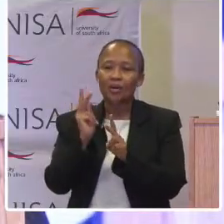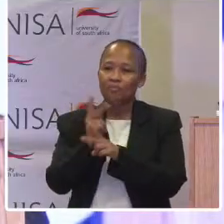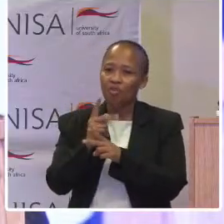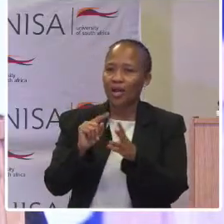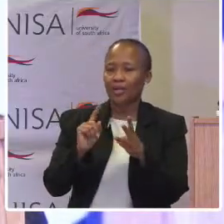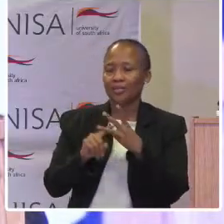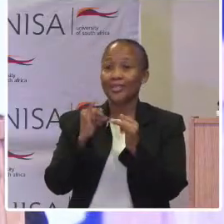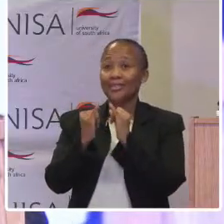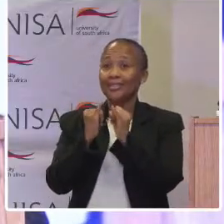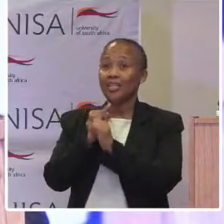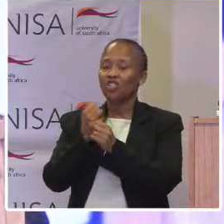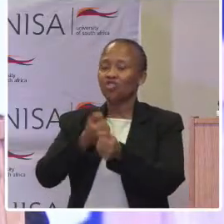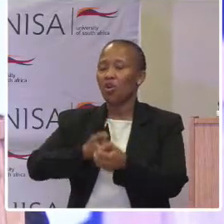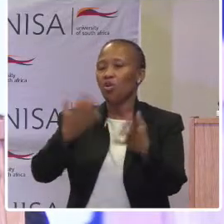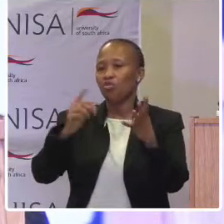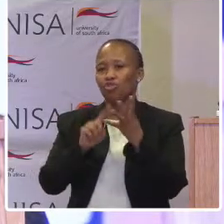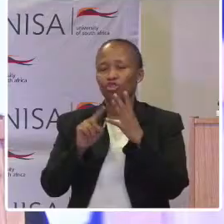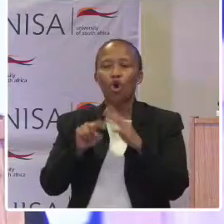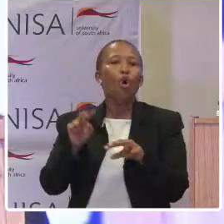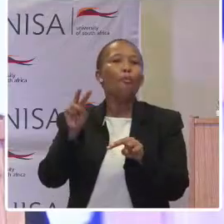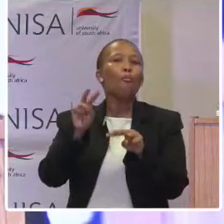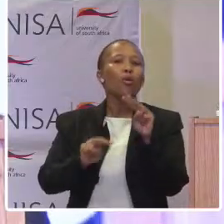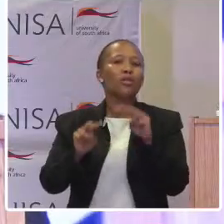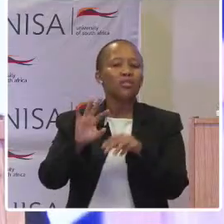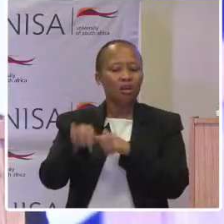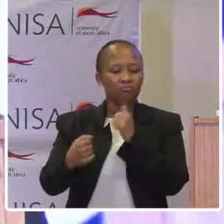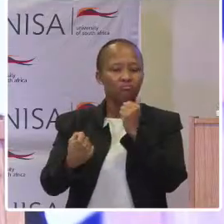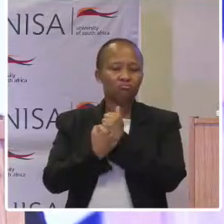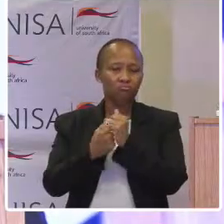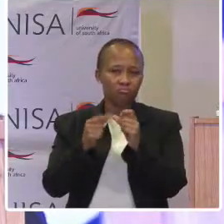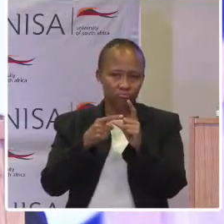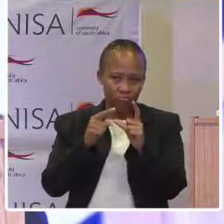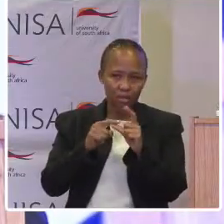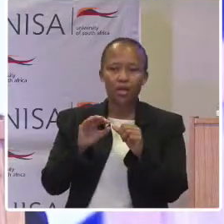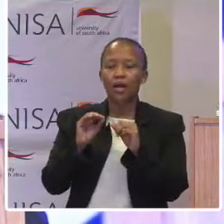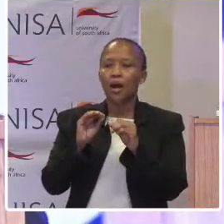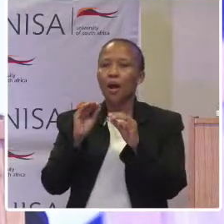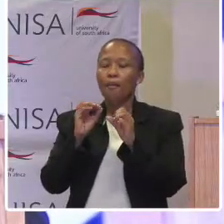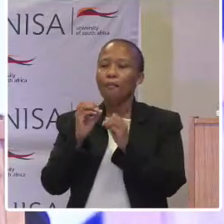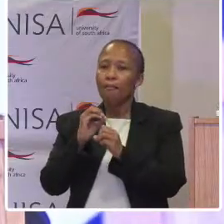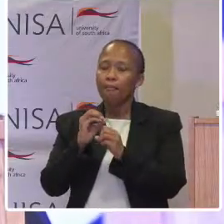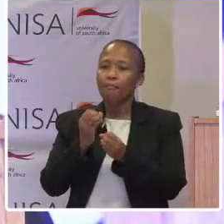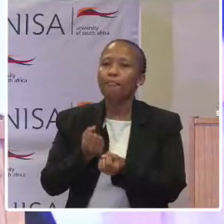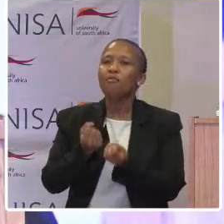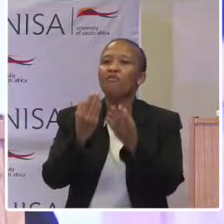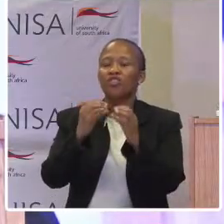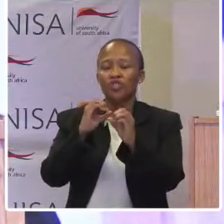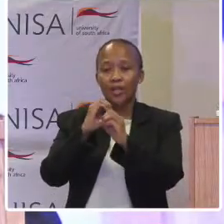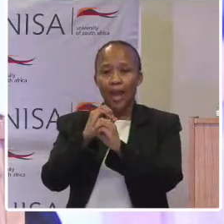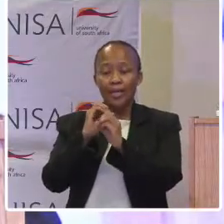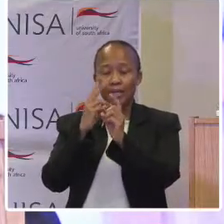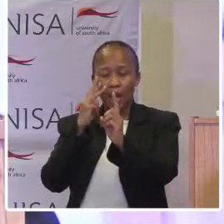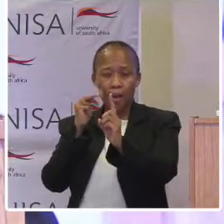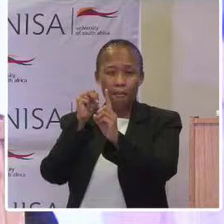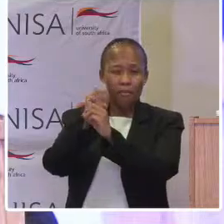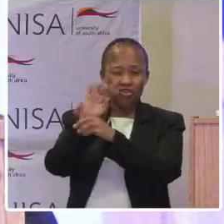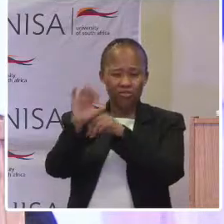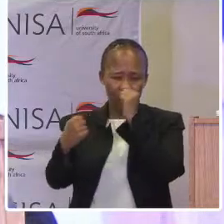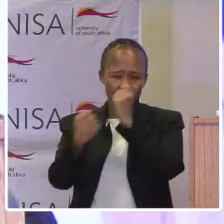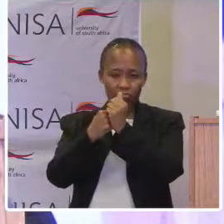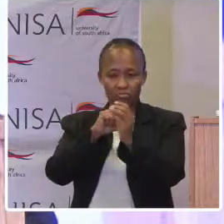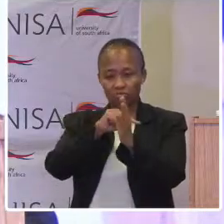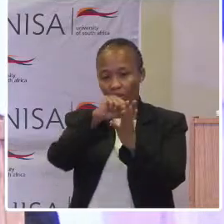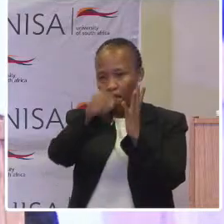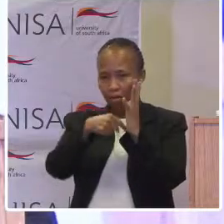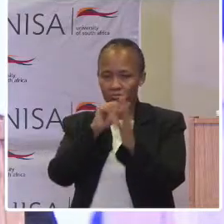launch, monitoring and support, space weather information, provision and mission system support. In terms of these